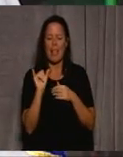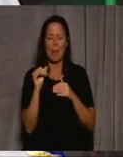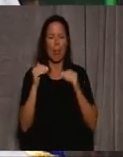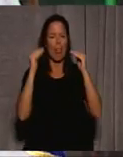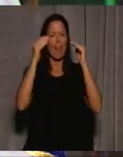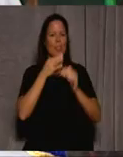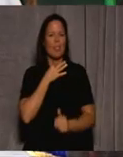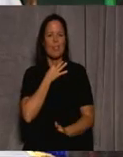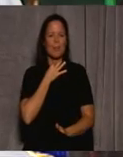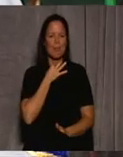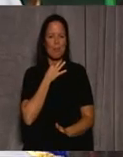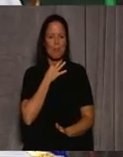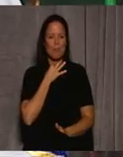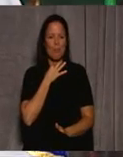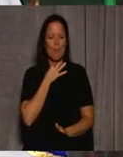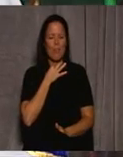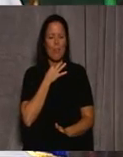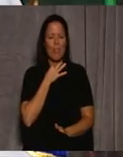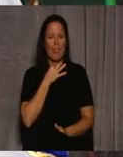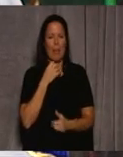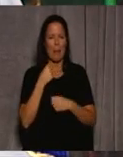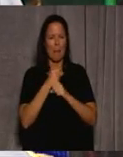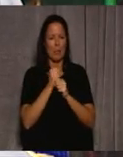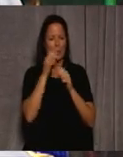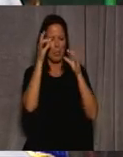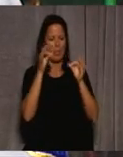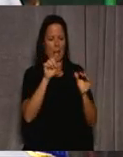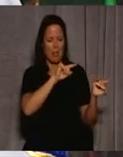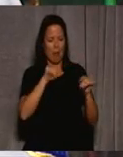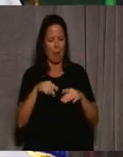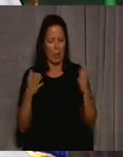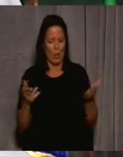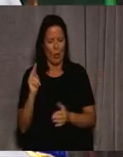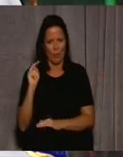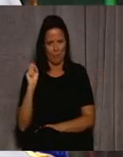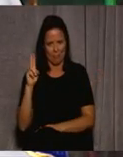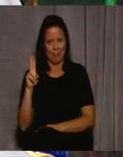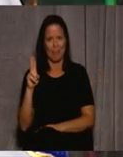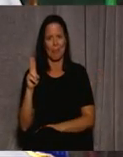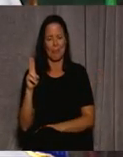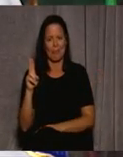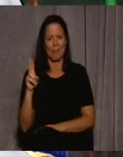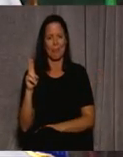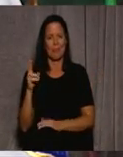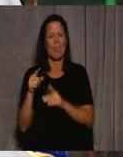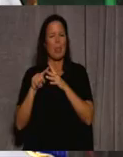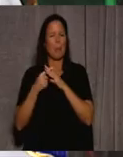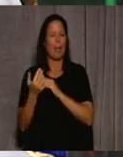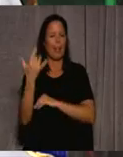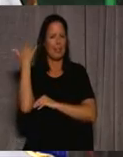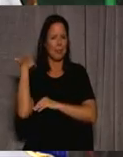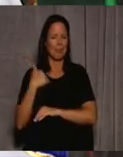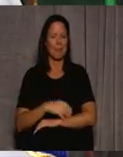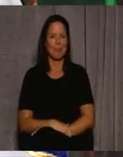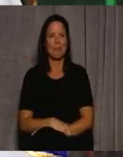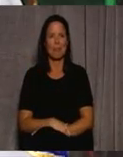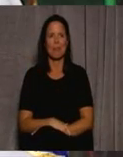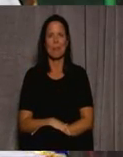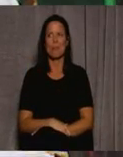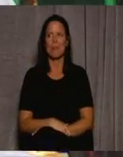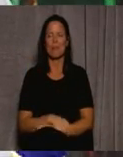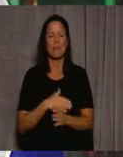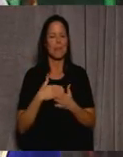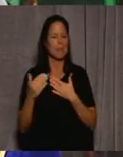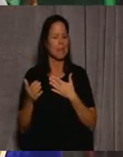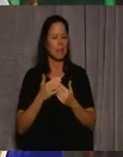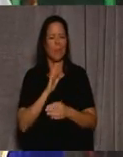curiosity that brought you to Nova Southeastern University in the first place. No